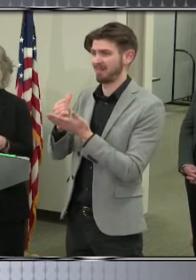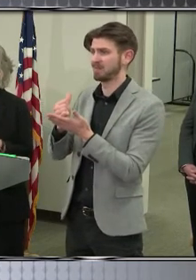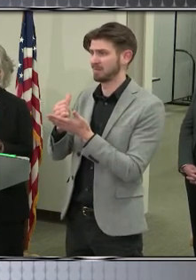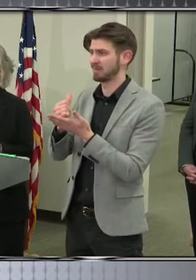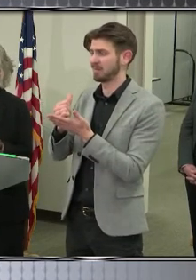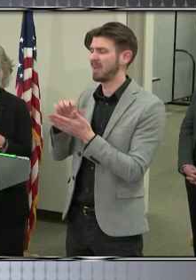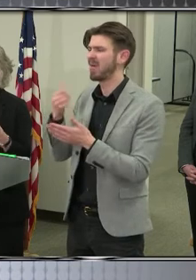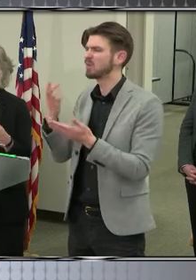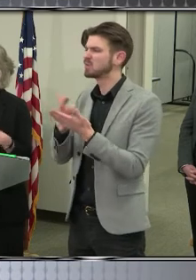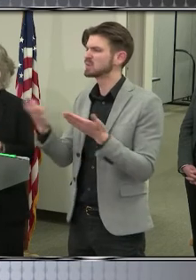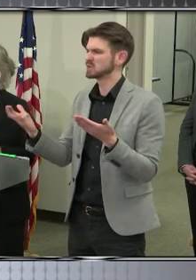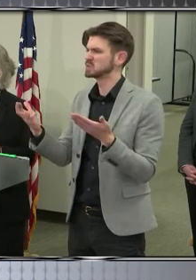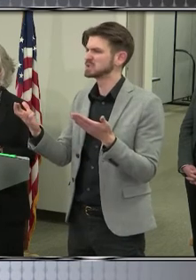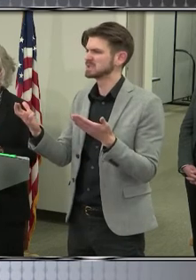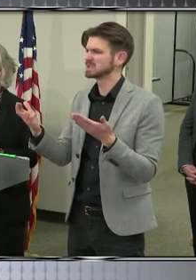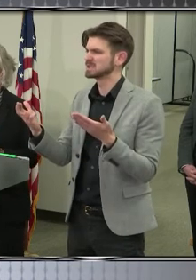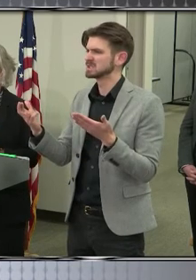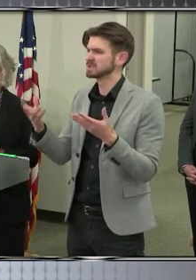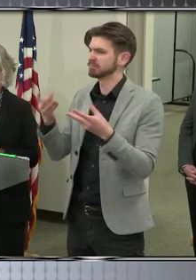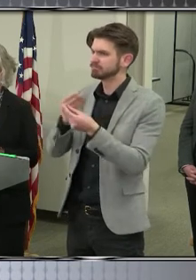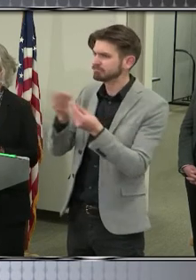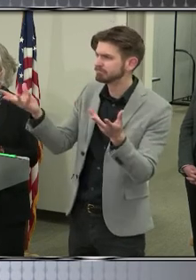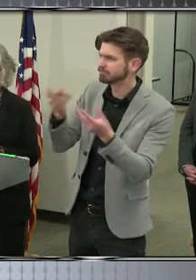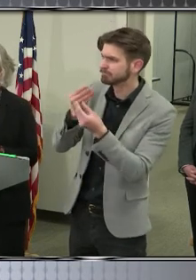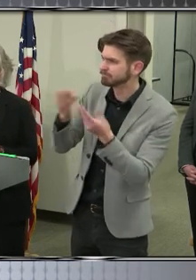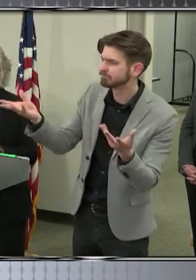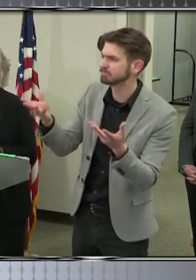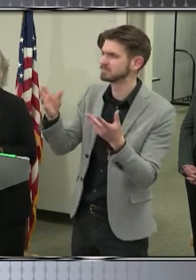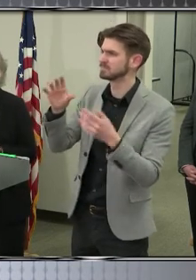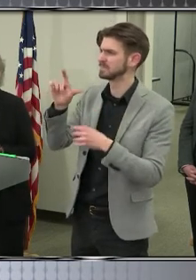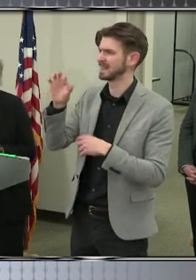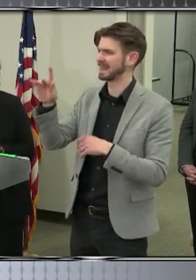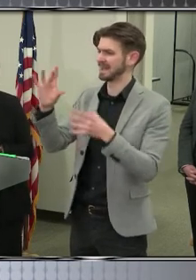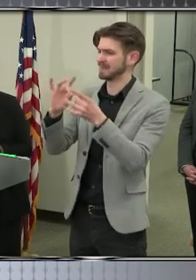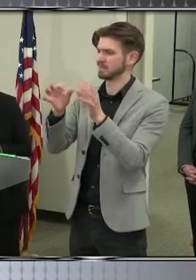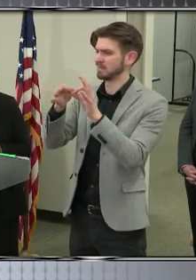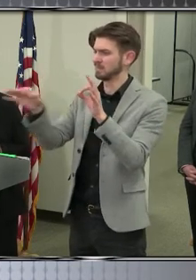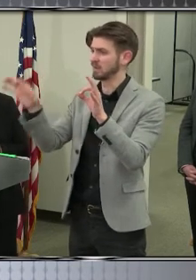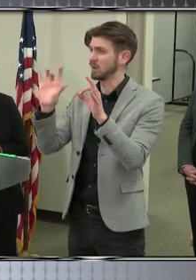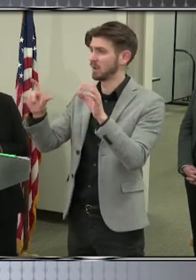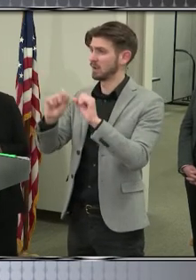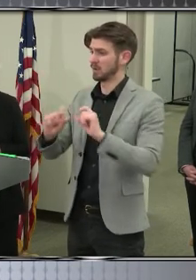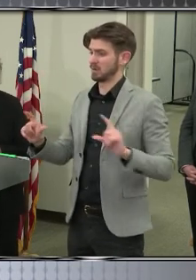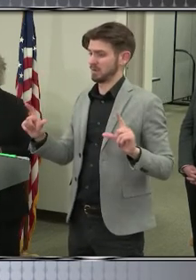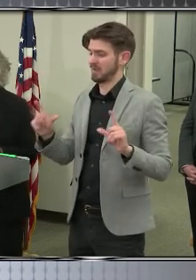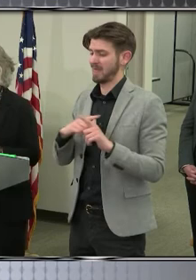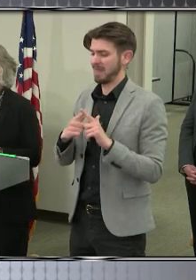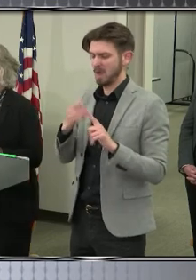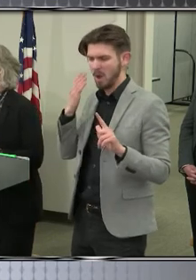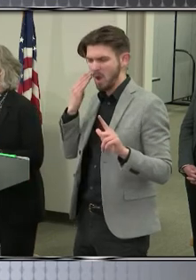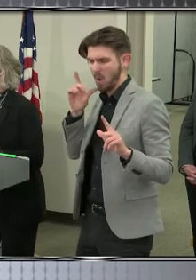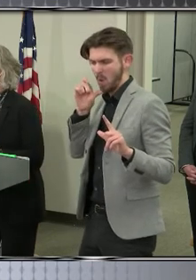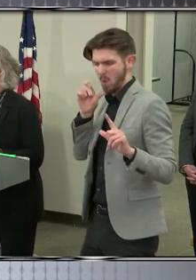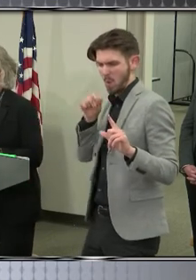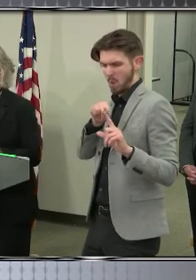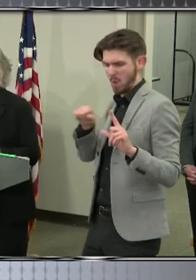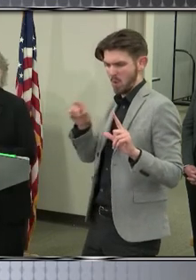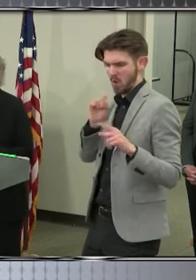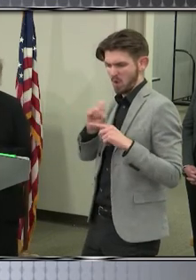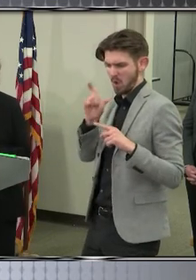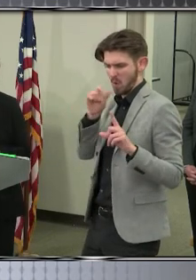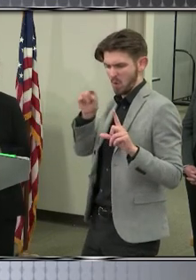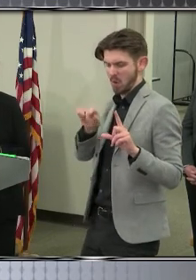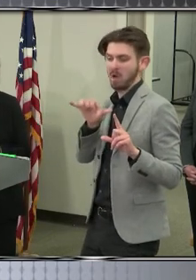resources, I believe, that are being passed out with those links so that individuals will know who to call. And we are getting